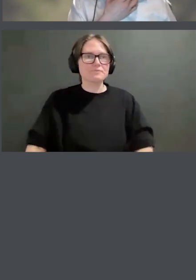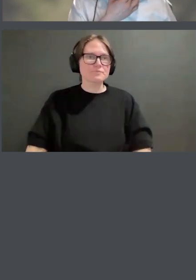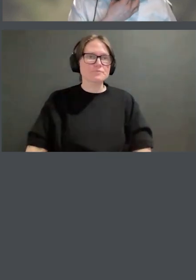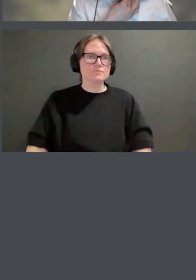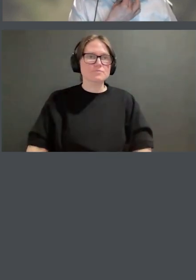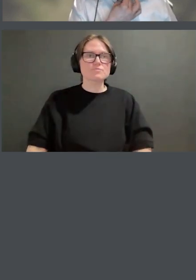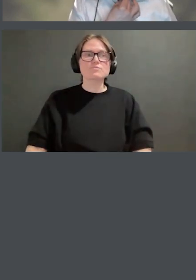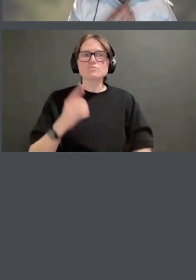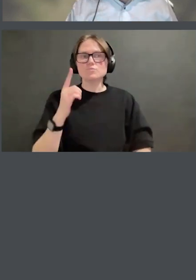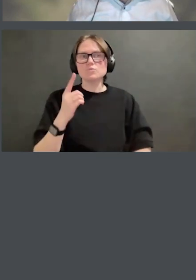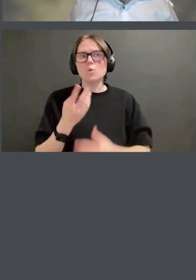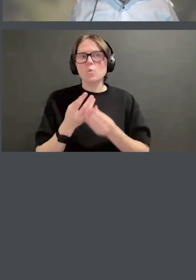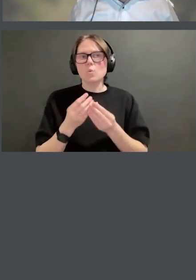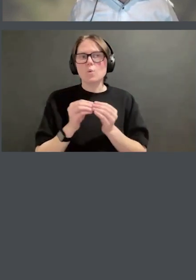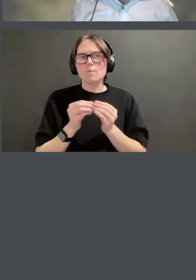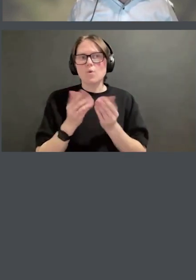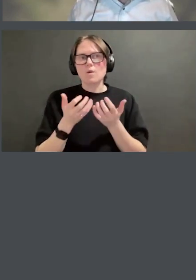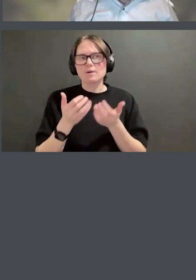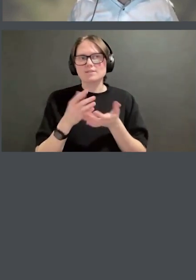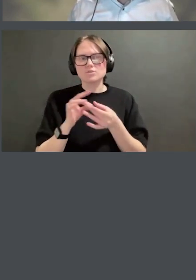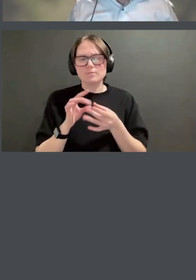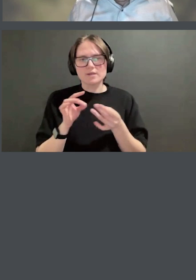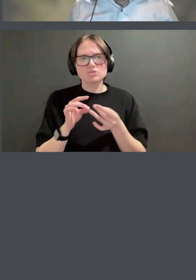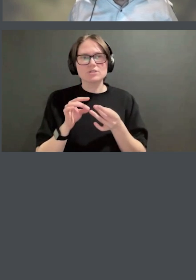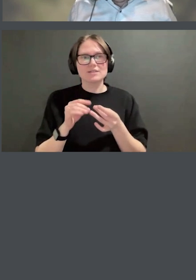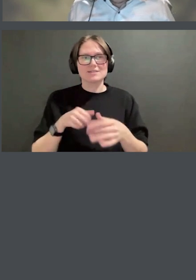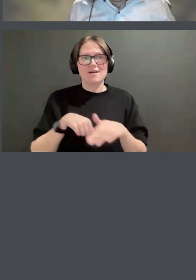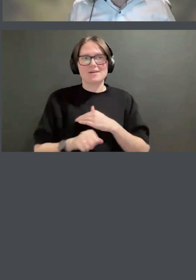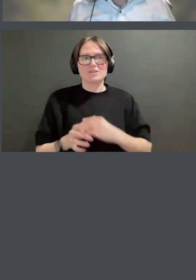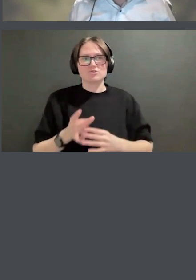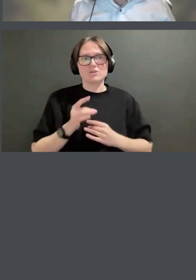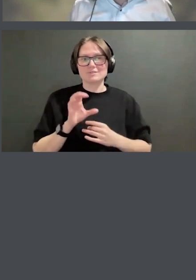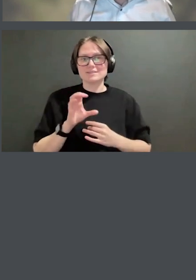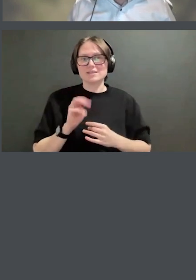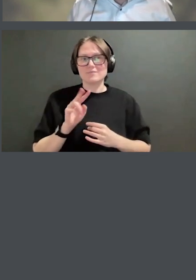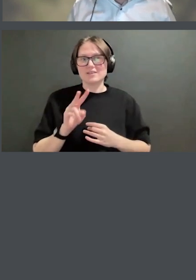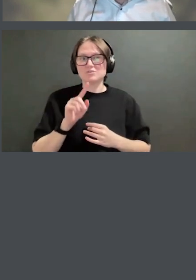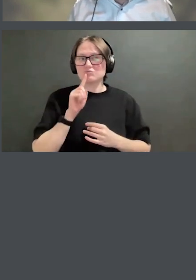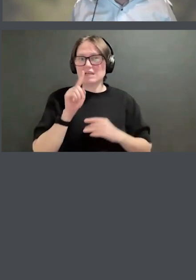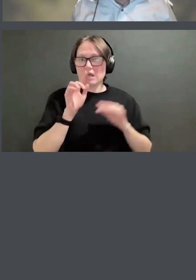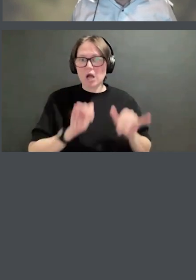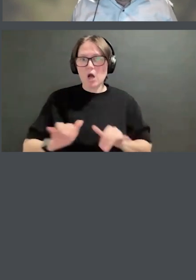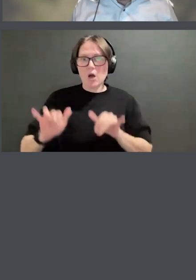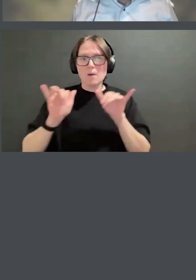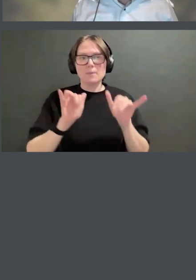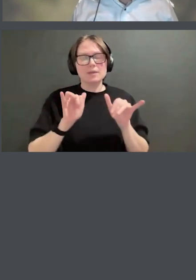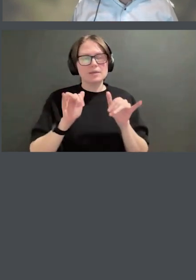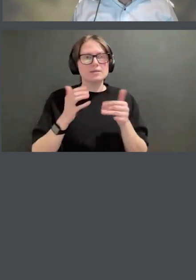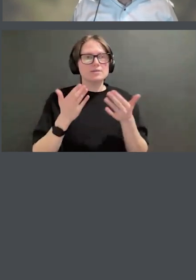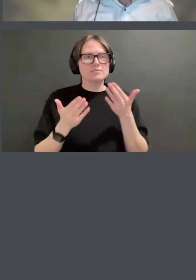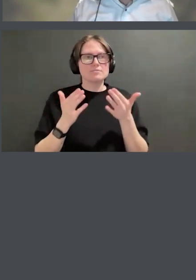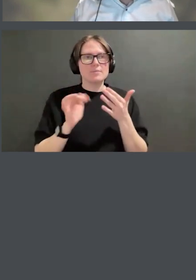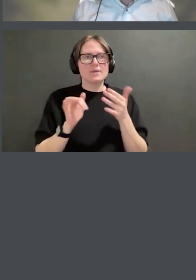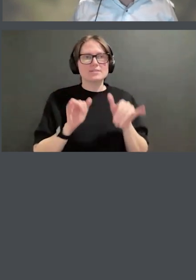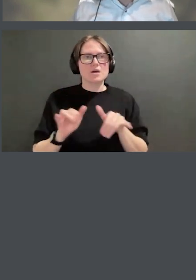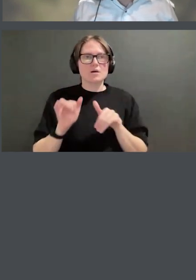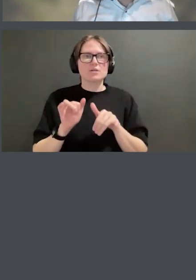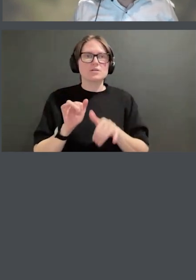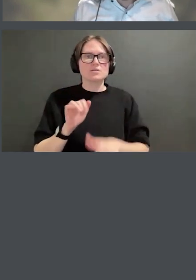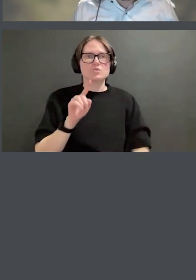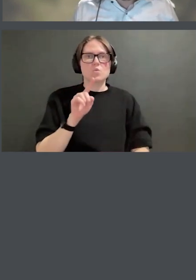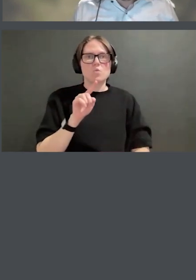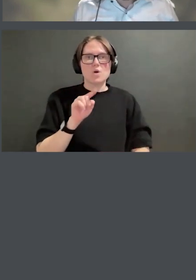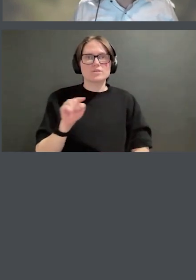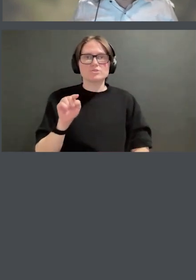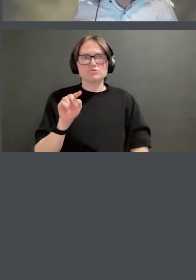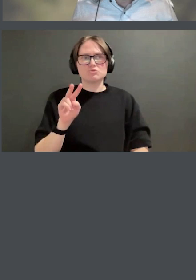more caveat I wanted to mention is that congenital CMV is very common. It might be as common as 1 in 100 to 200